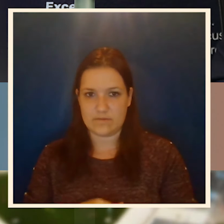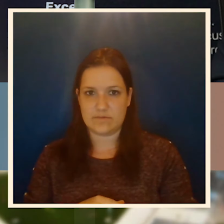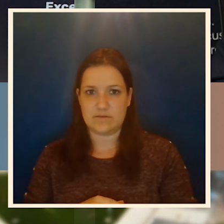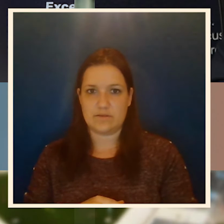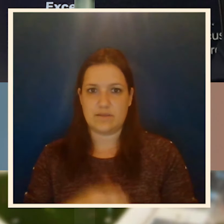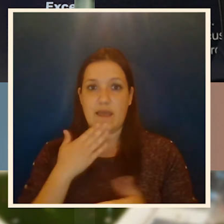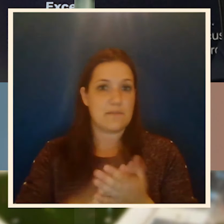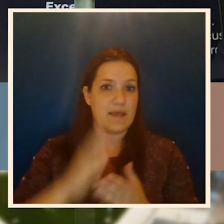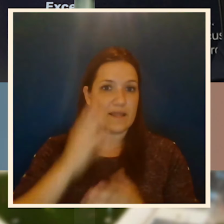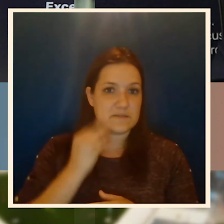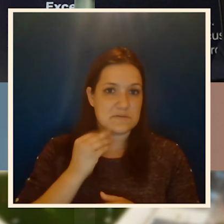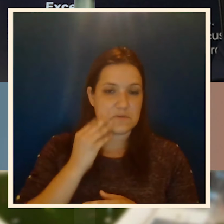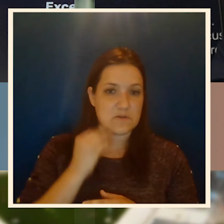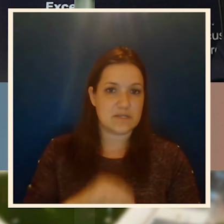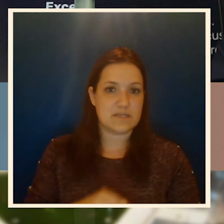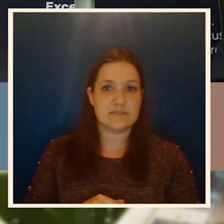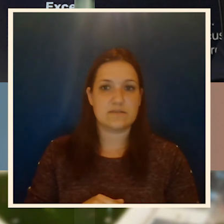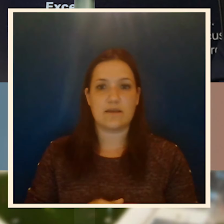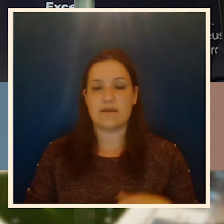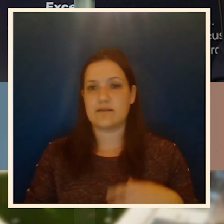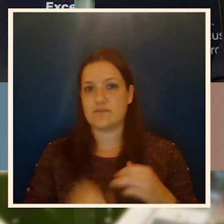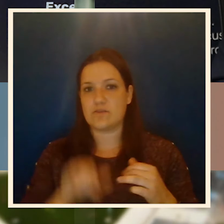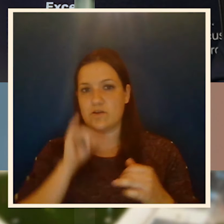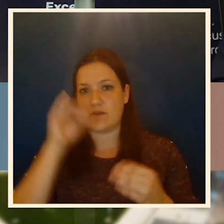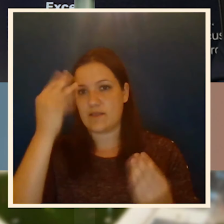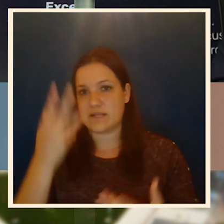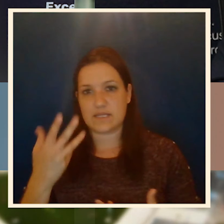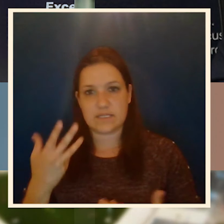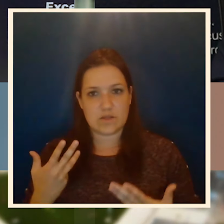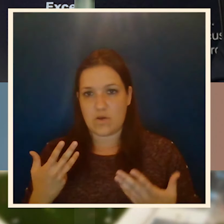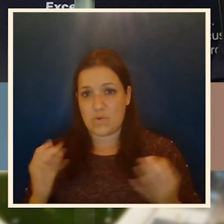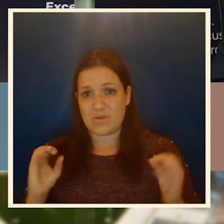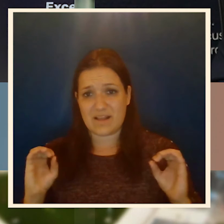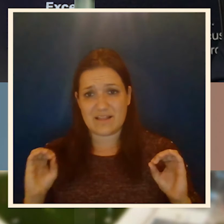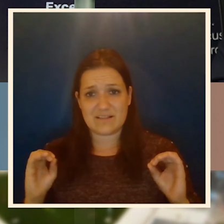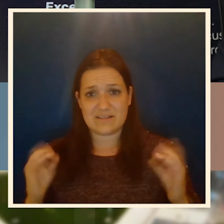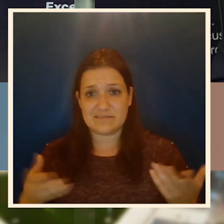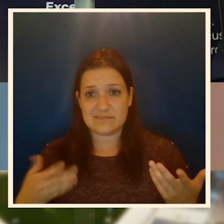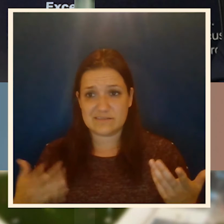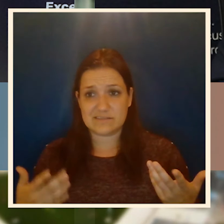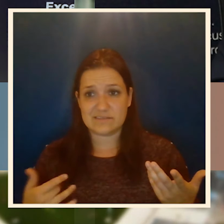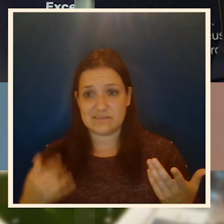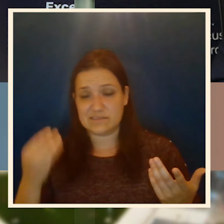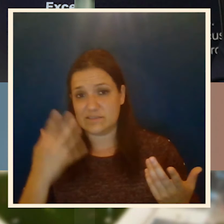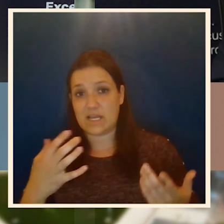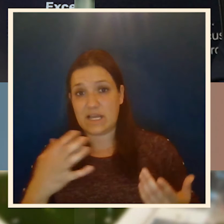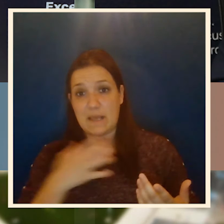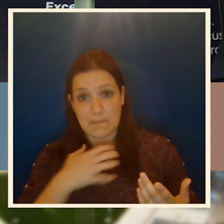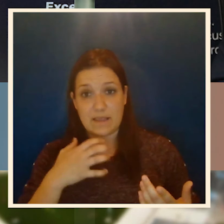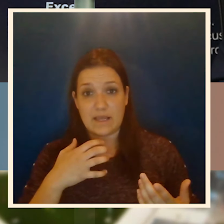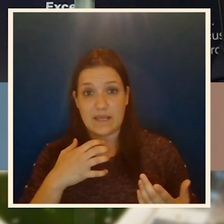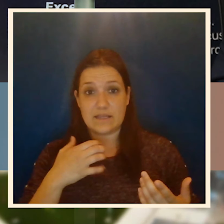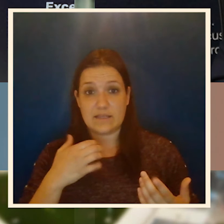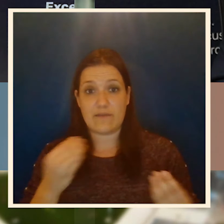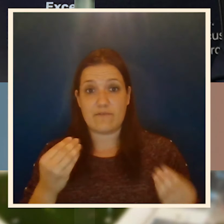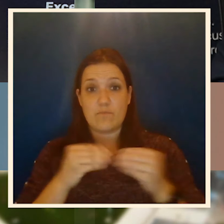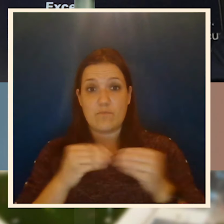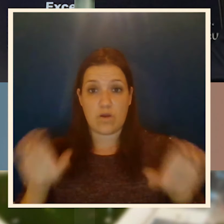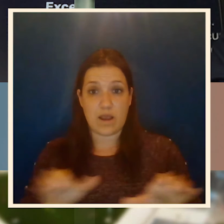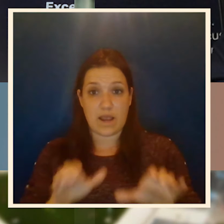they've had a bad experience and they're not letting us know about it. Right. And I will tell you, complaints get a lot more action